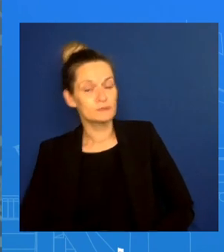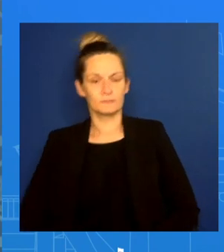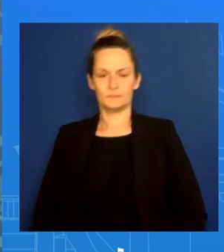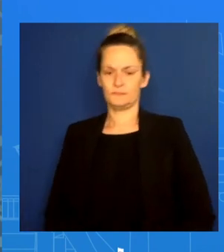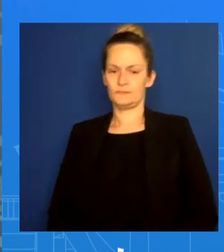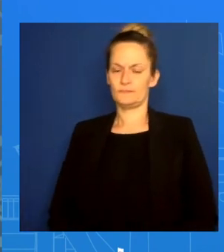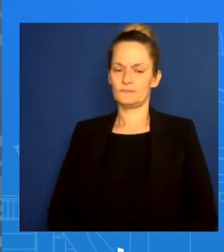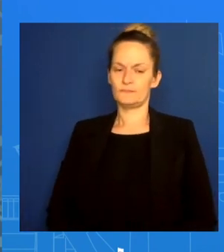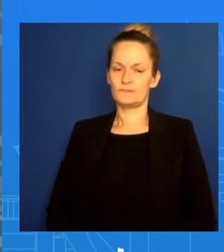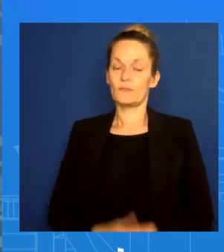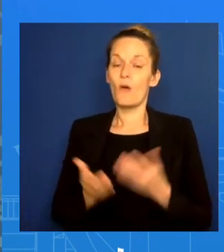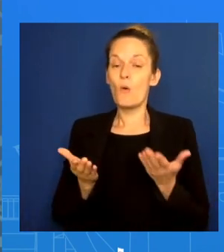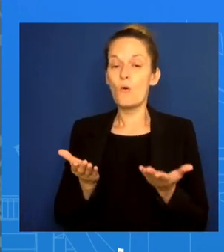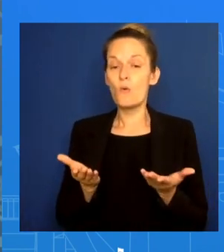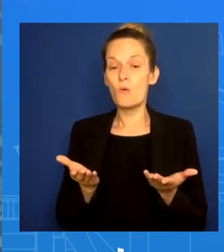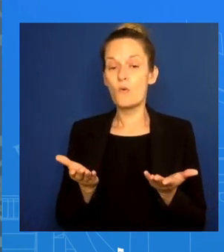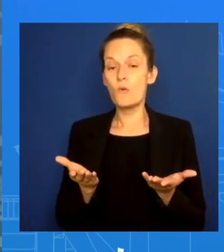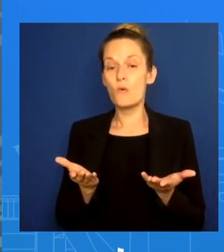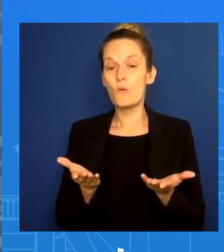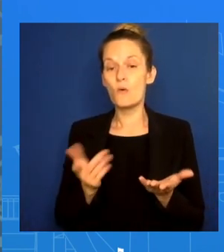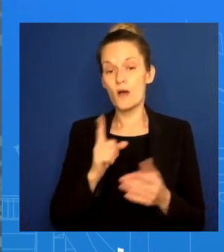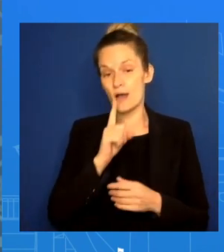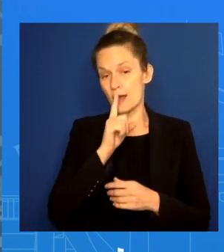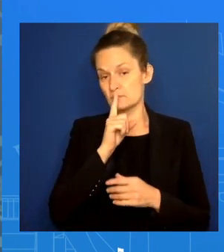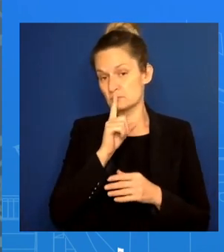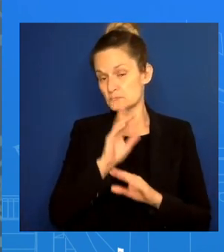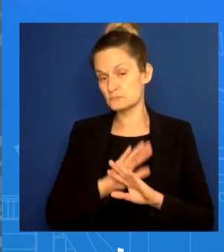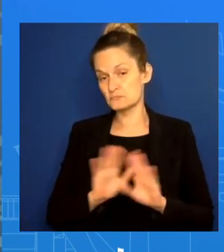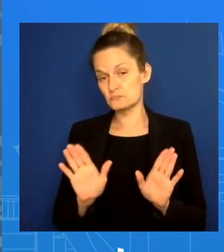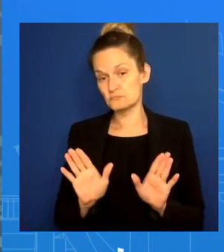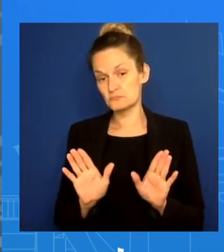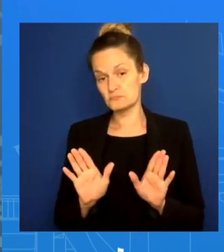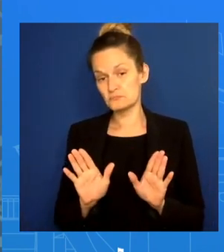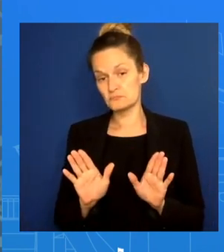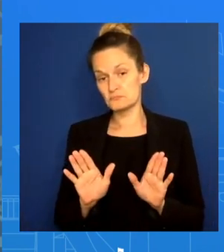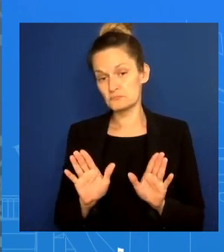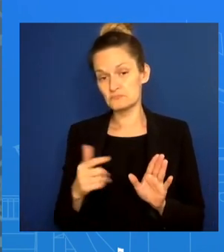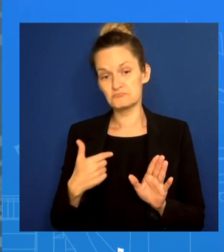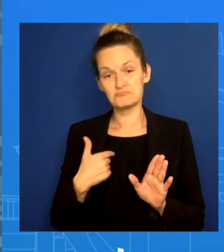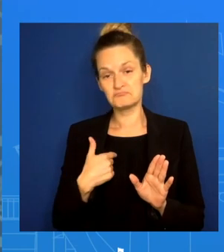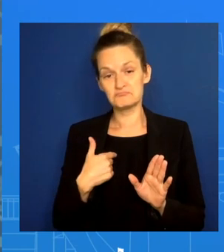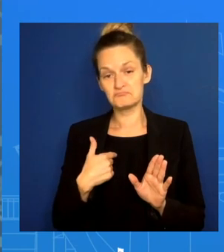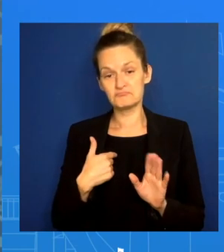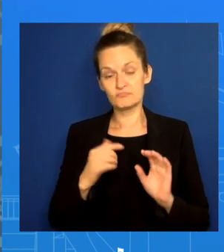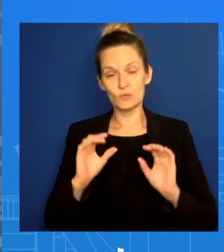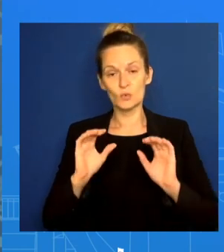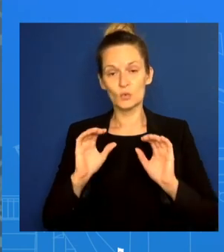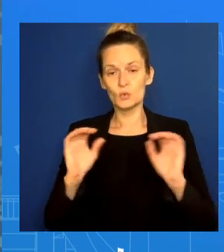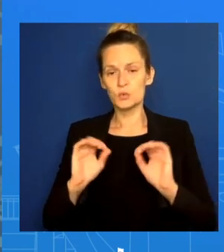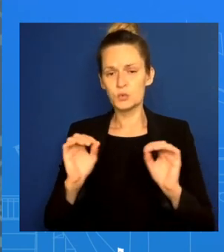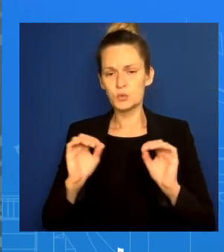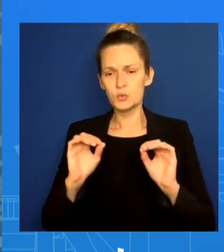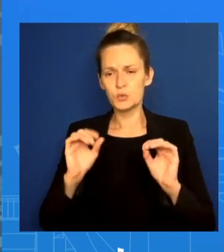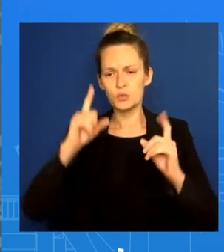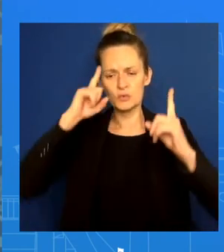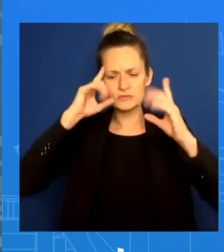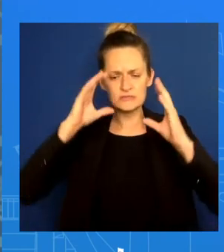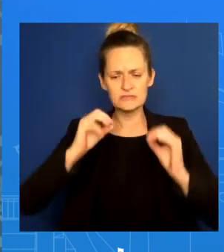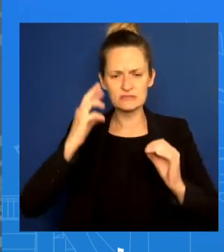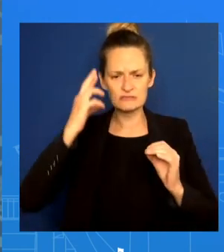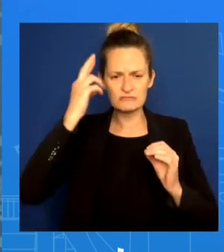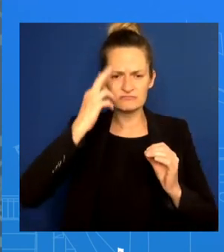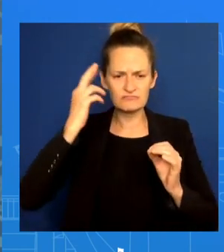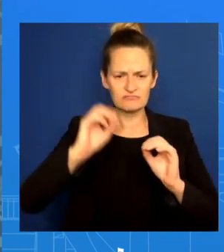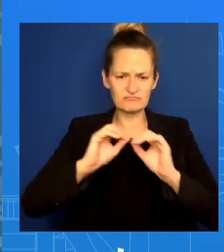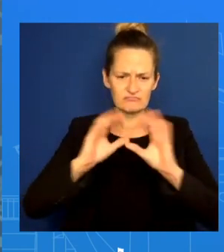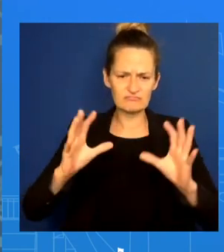about these issues are made lightly, given how sensitive they can be and given the ultimate outcome that you